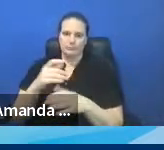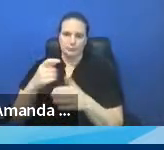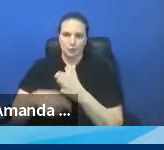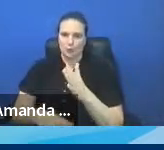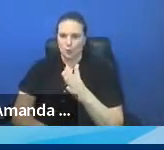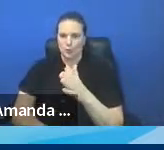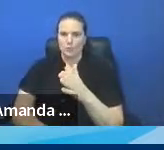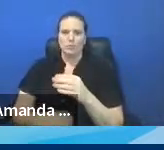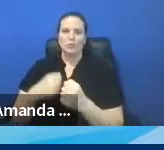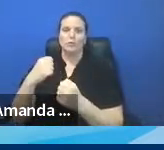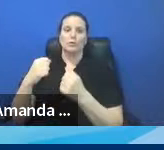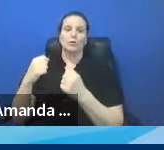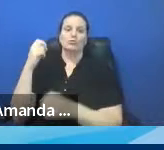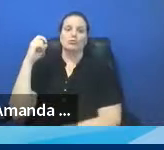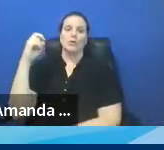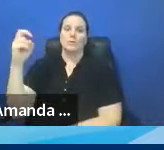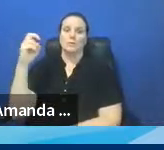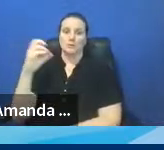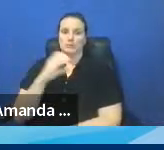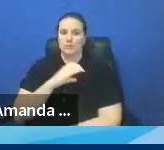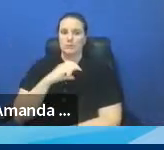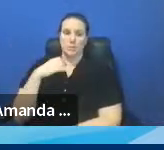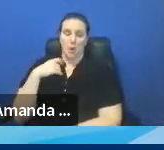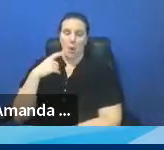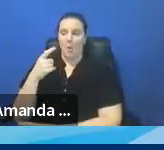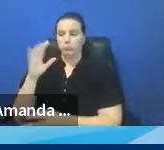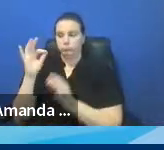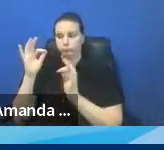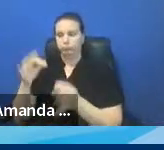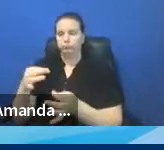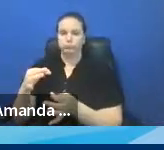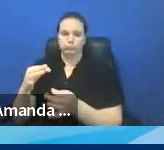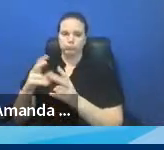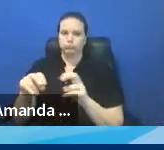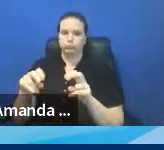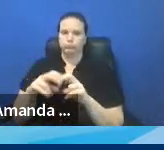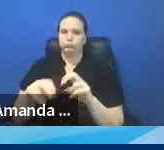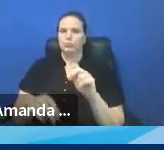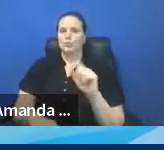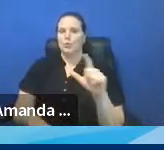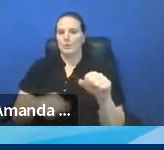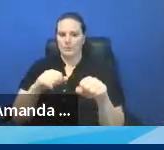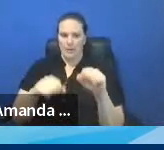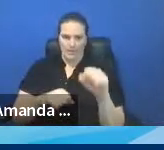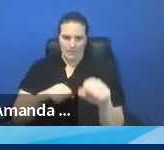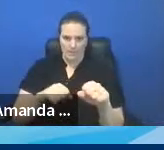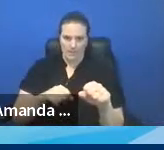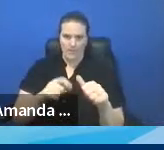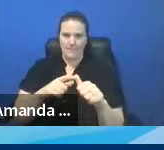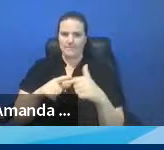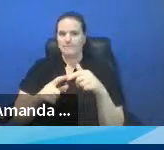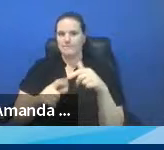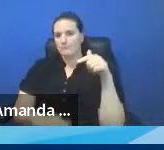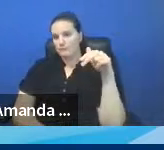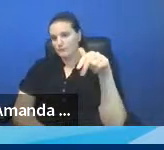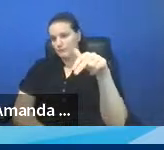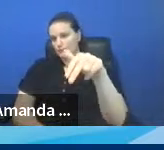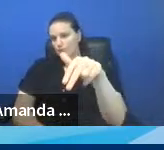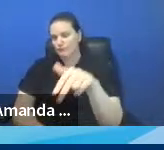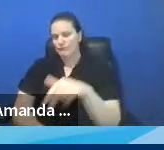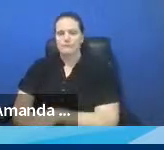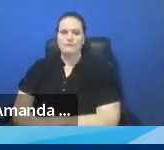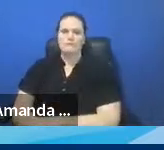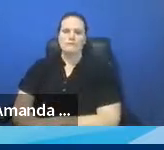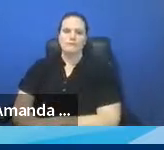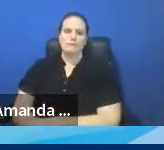the transportation commissions could choose to assess a toll on bikes and pedestrians. But I